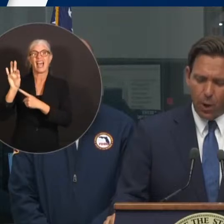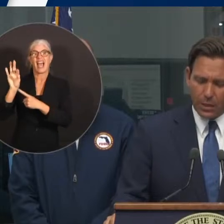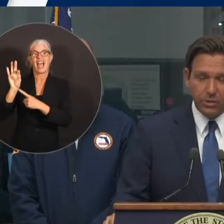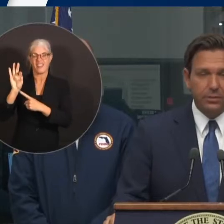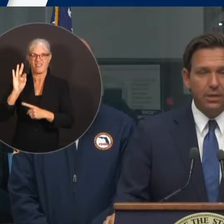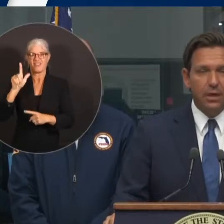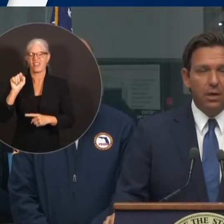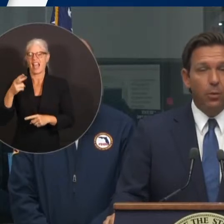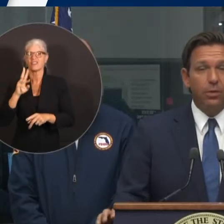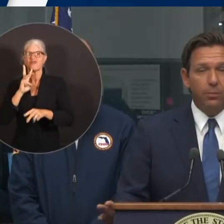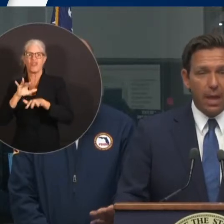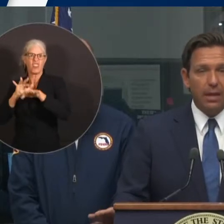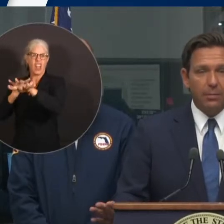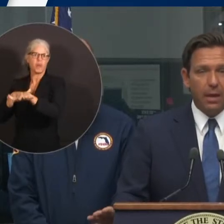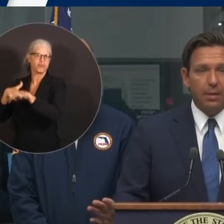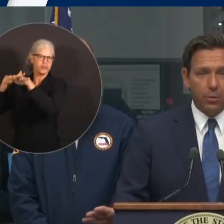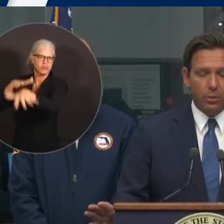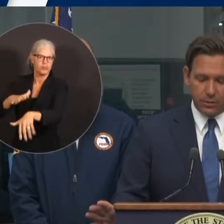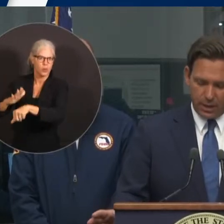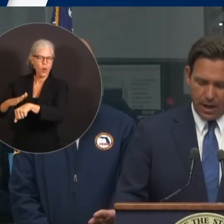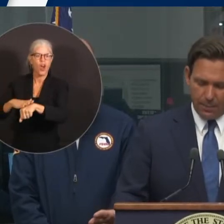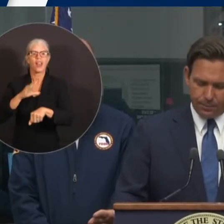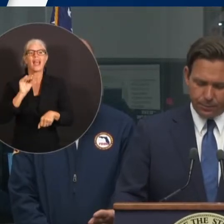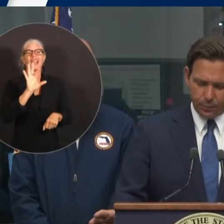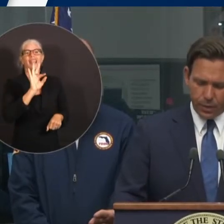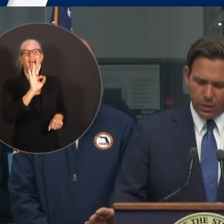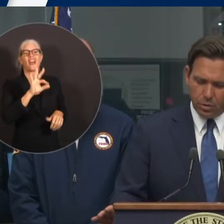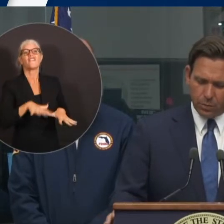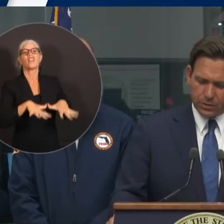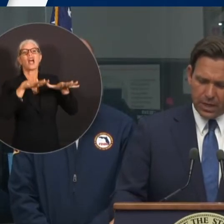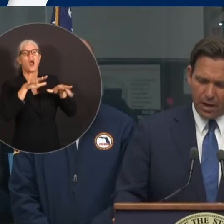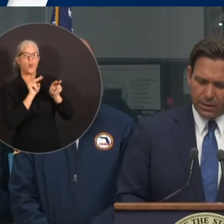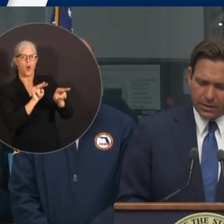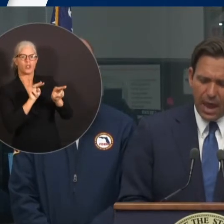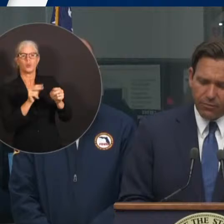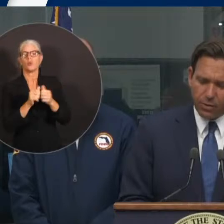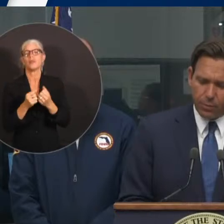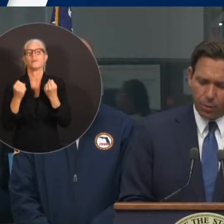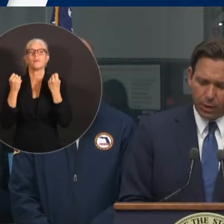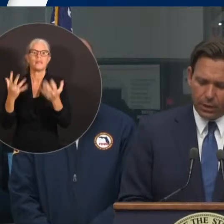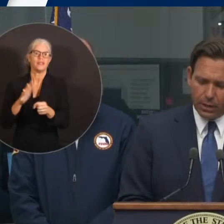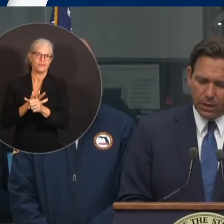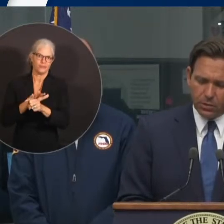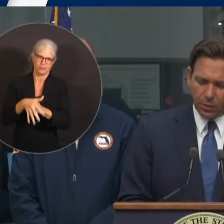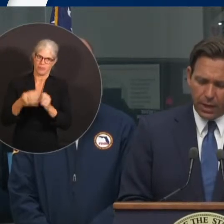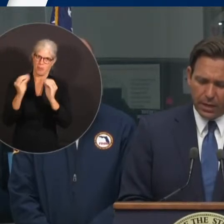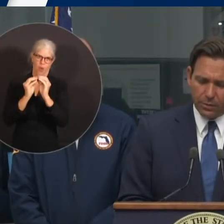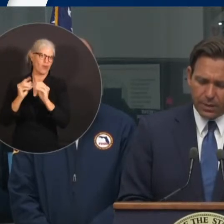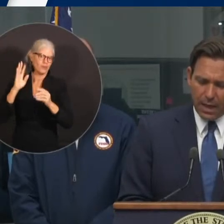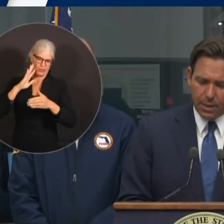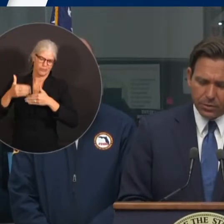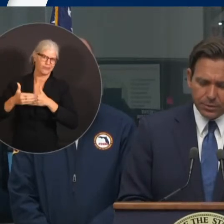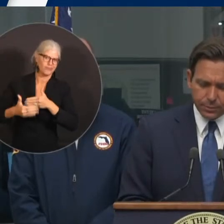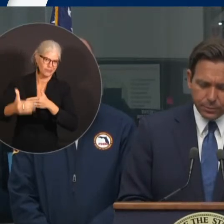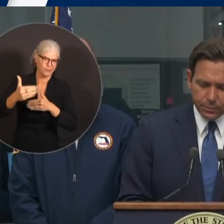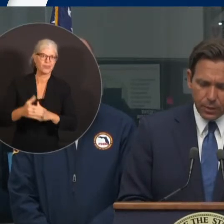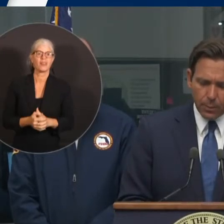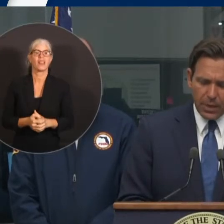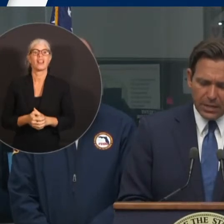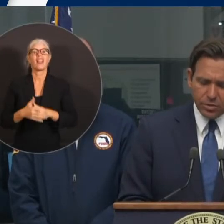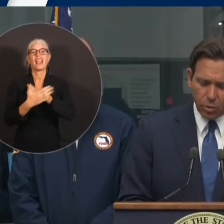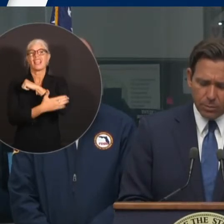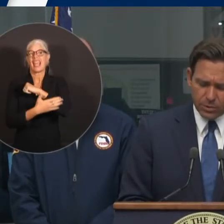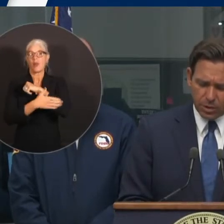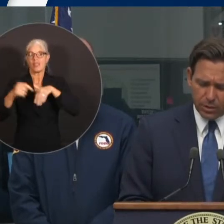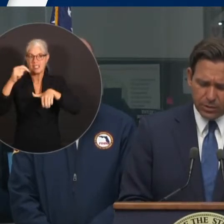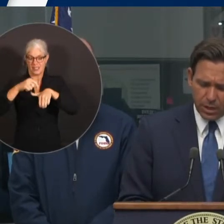flood watches, with many, many more to come. Numerous counties have reported tornado damage.